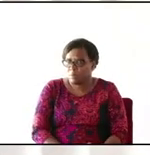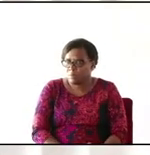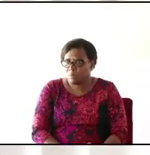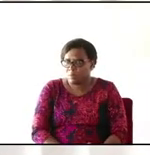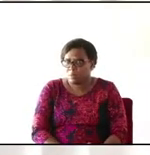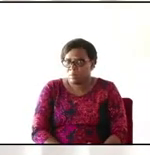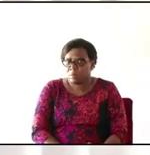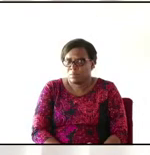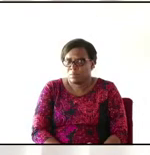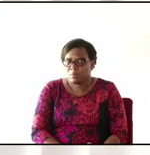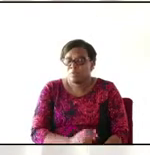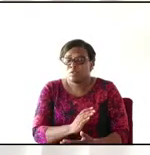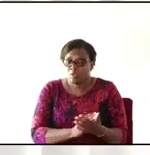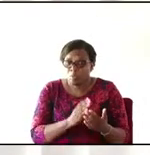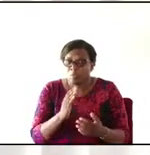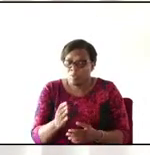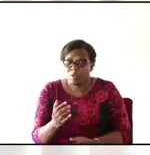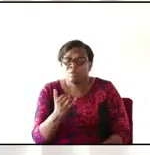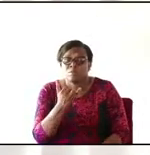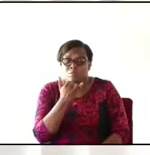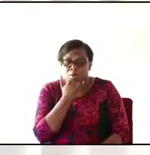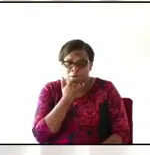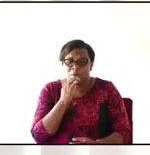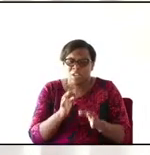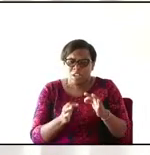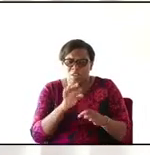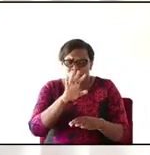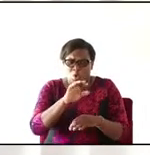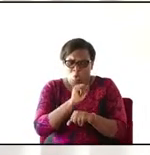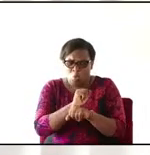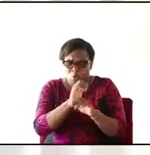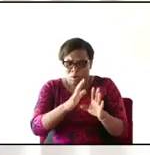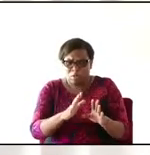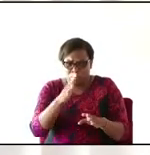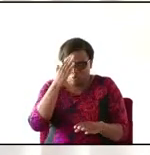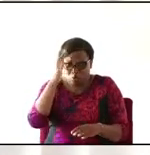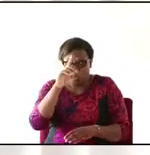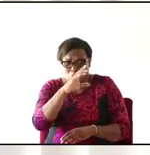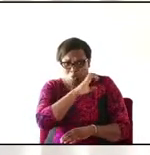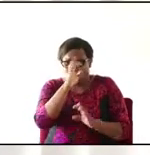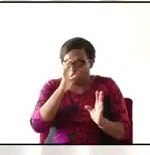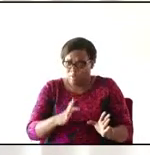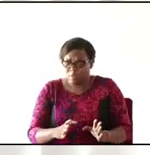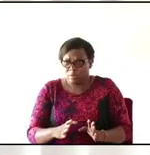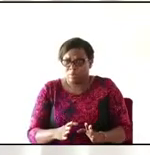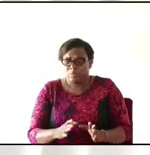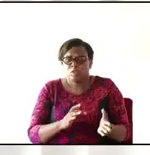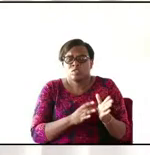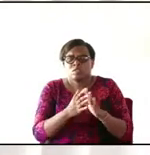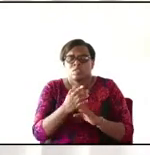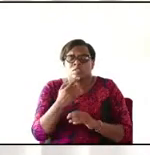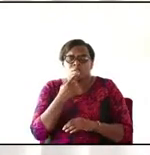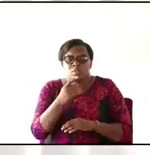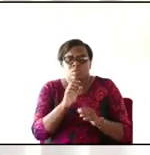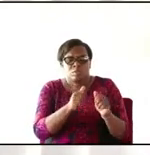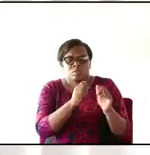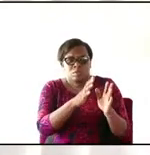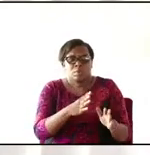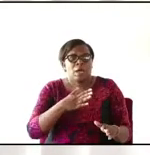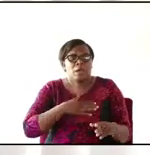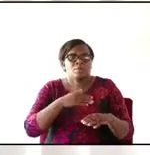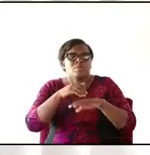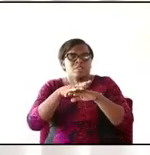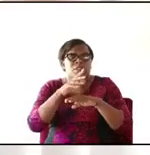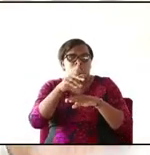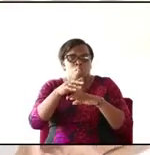Something is radically wrong. And so Jesus says to his disciples, "I am sending you ahead